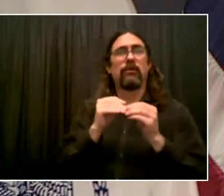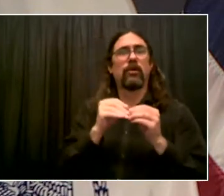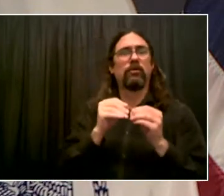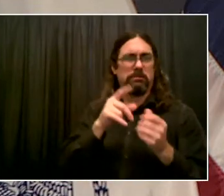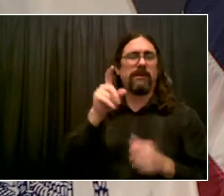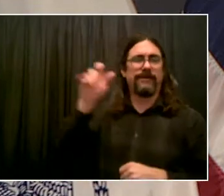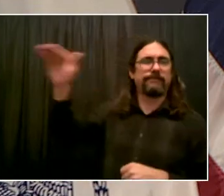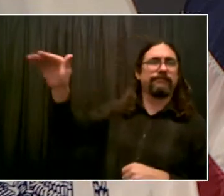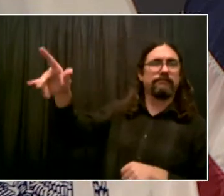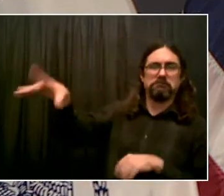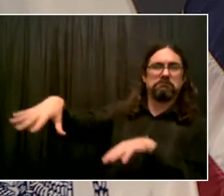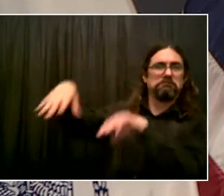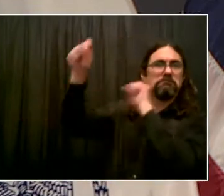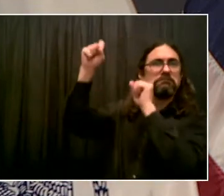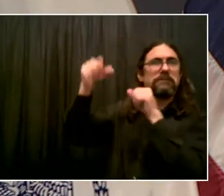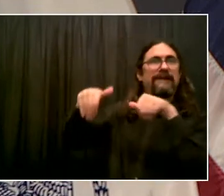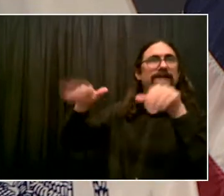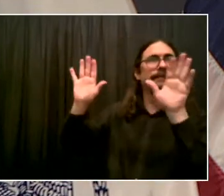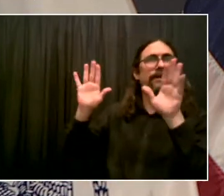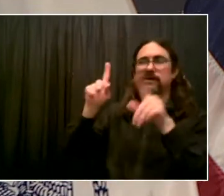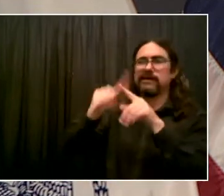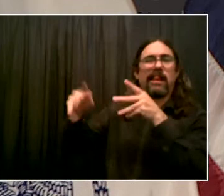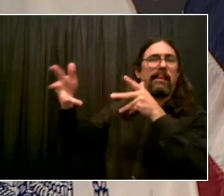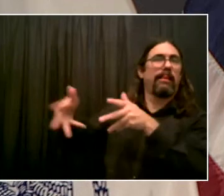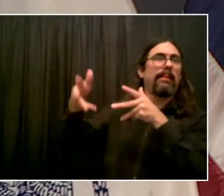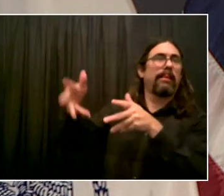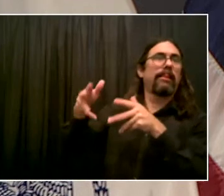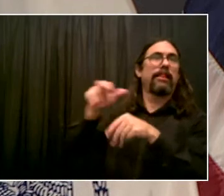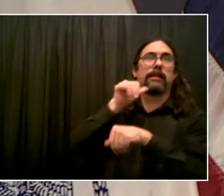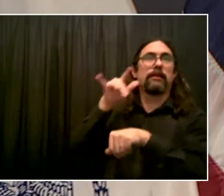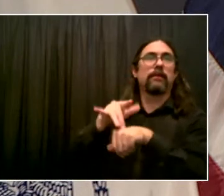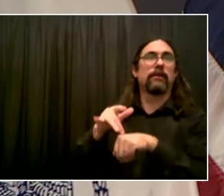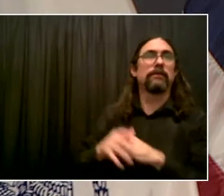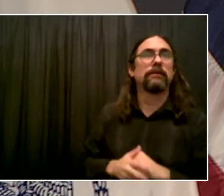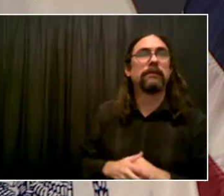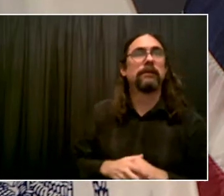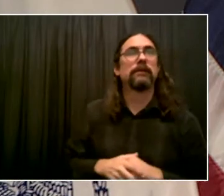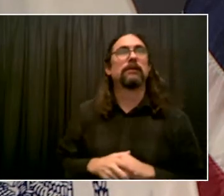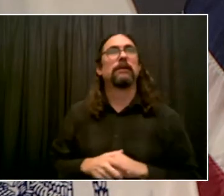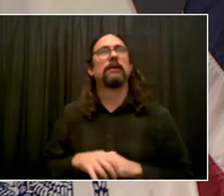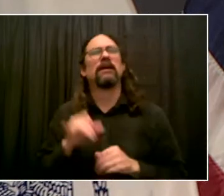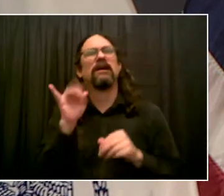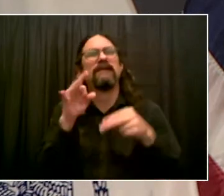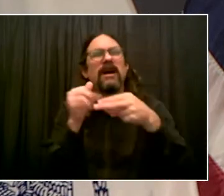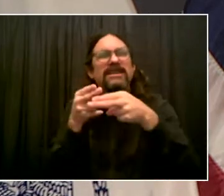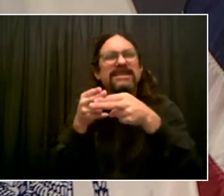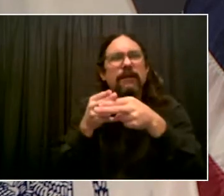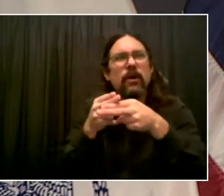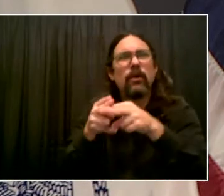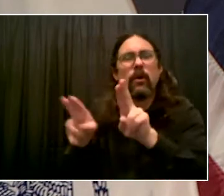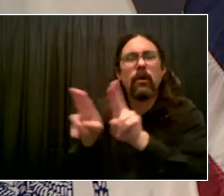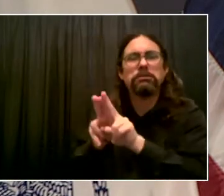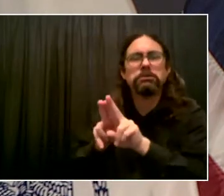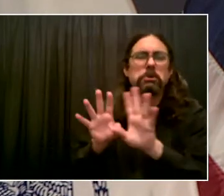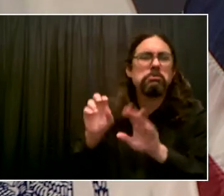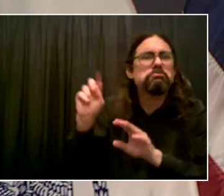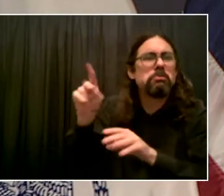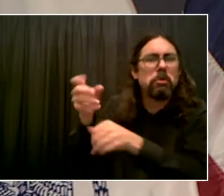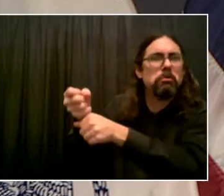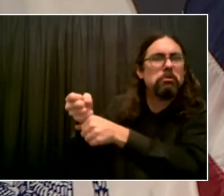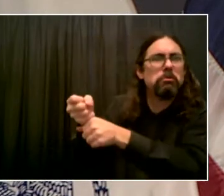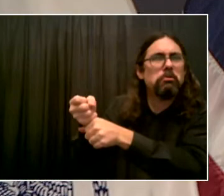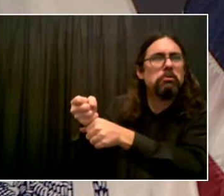they're briefly shut down and they're holding it to start up again soon, but if they're not intending to use it, they got to liberate it so other people can